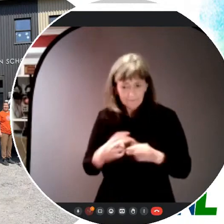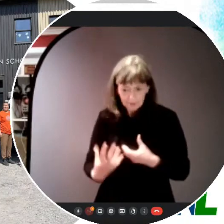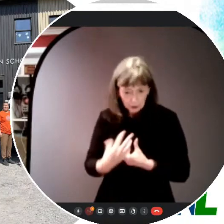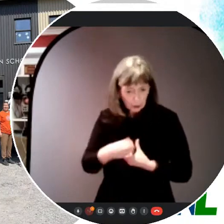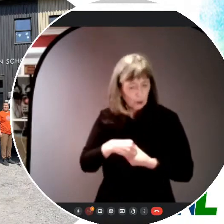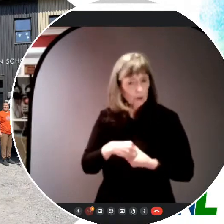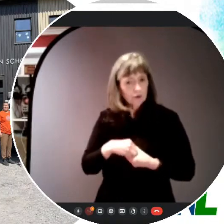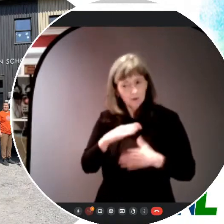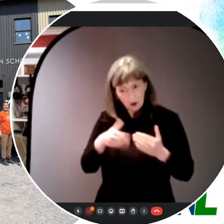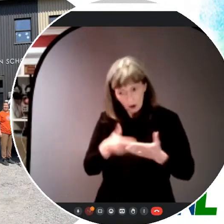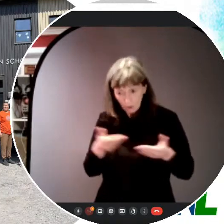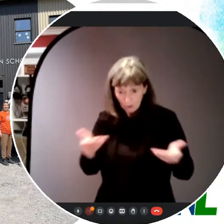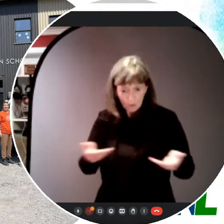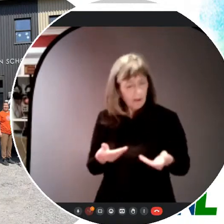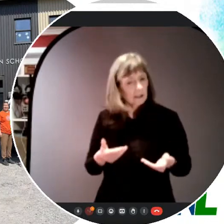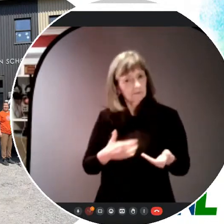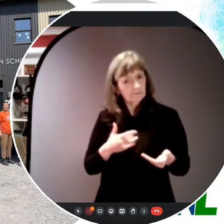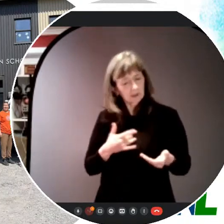everyone is welcome.